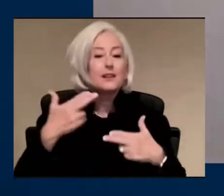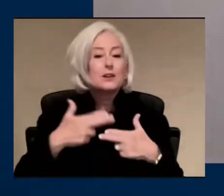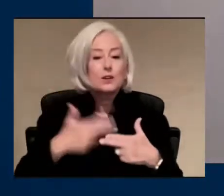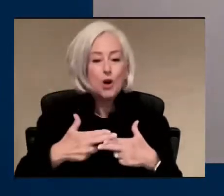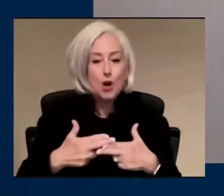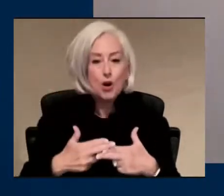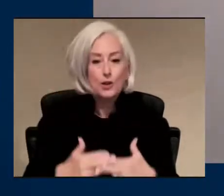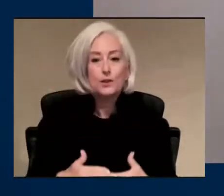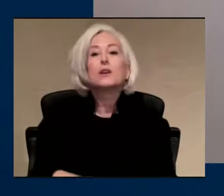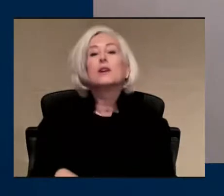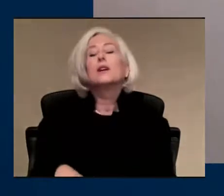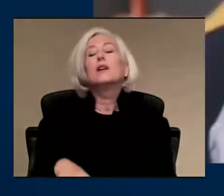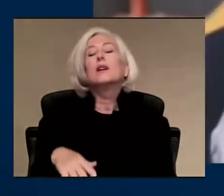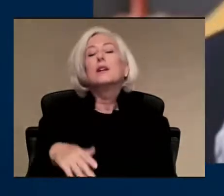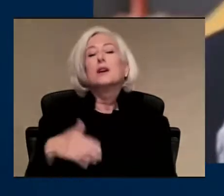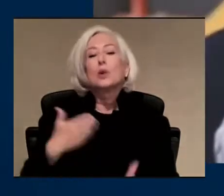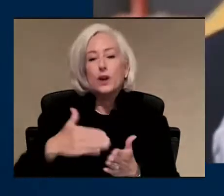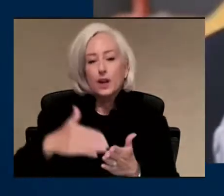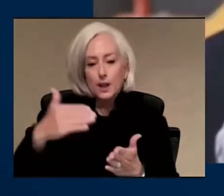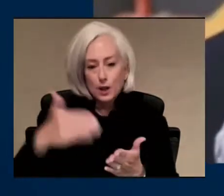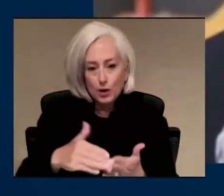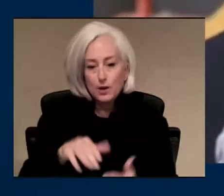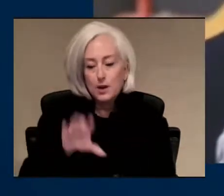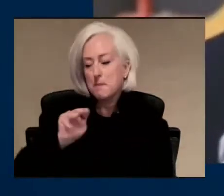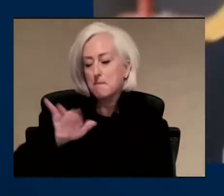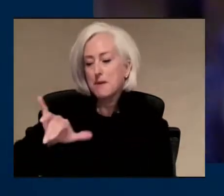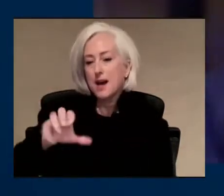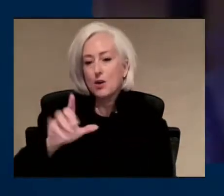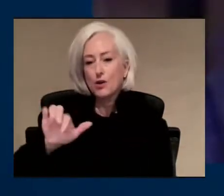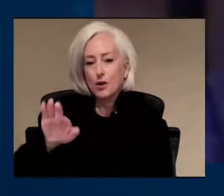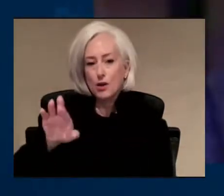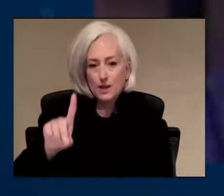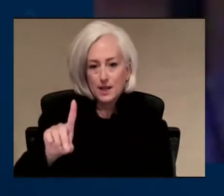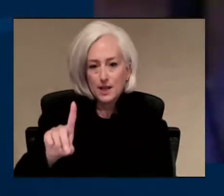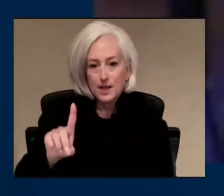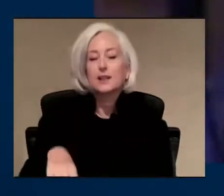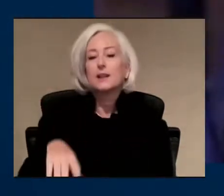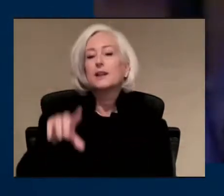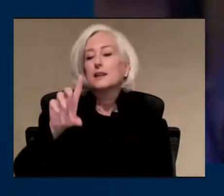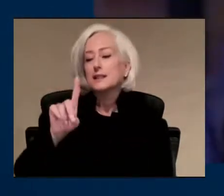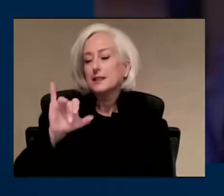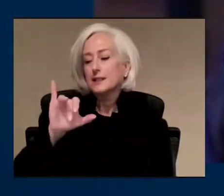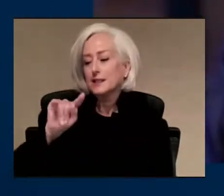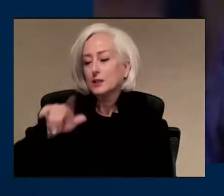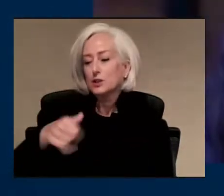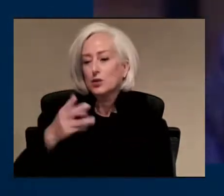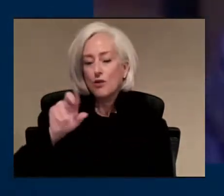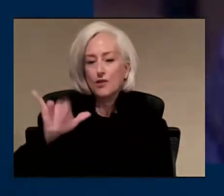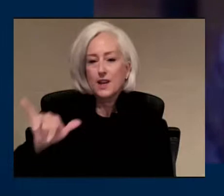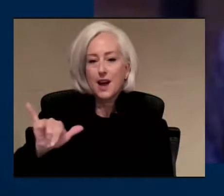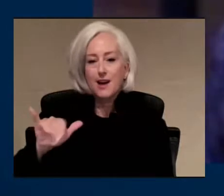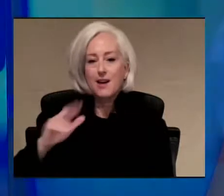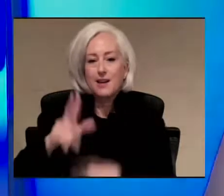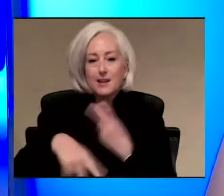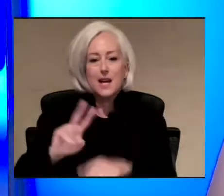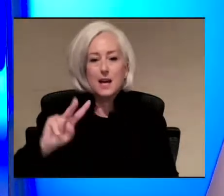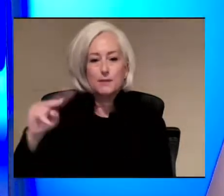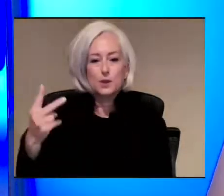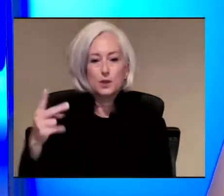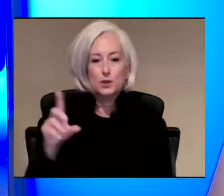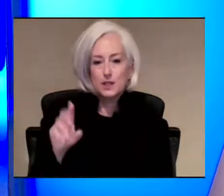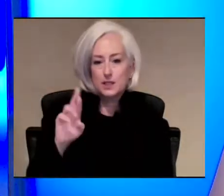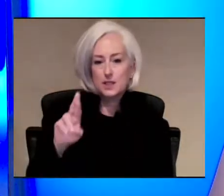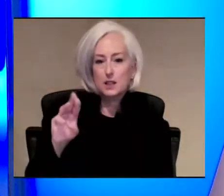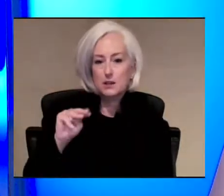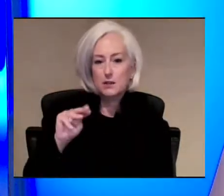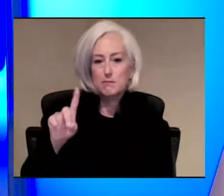tachycardia due to myotonic dystrophy type 2. That is a mouthful. And so we have brought in Dr. Madhu Reddy. He is a